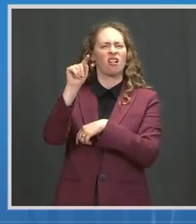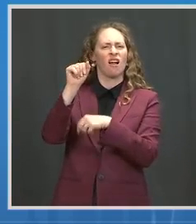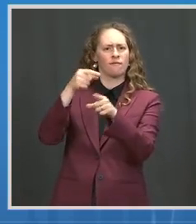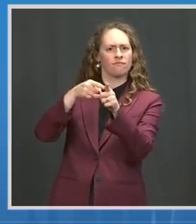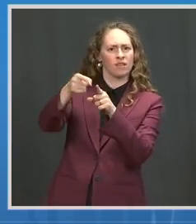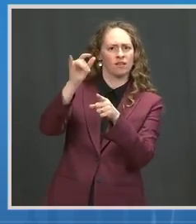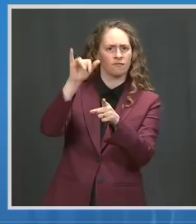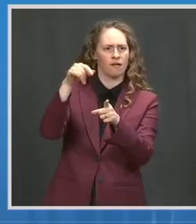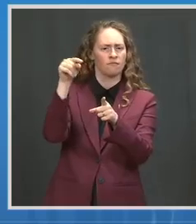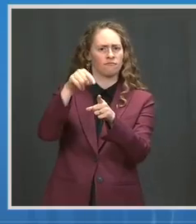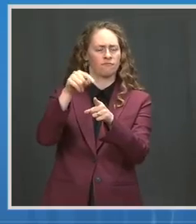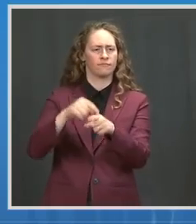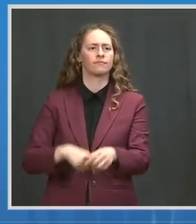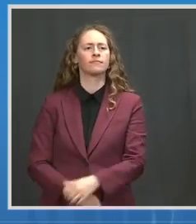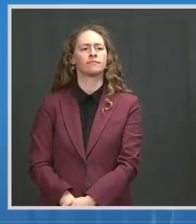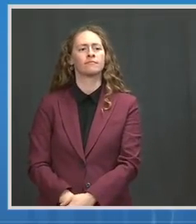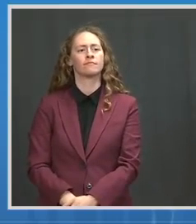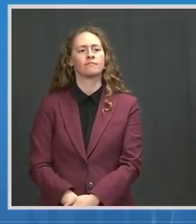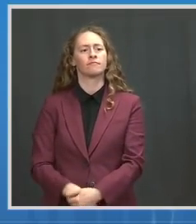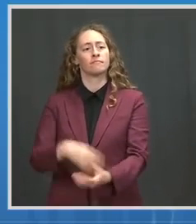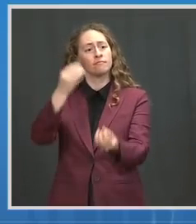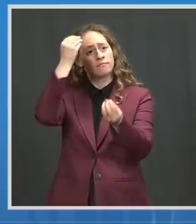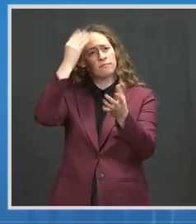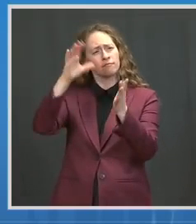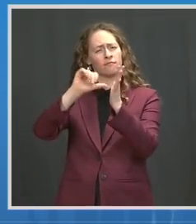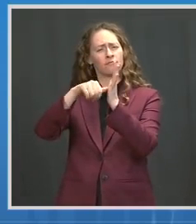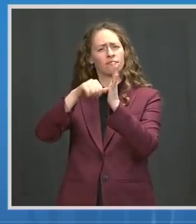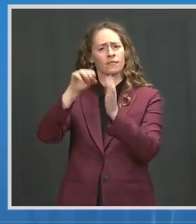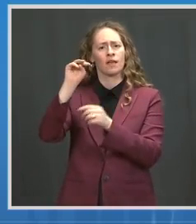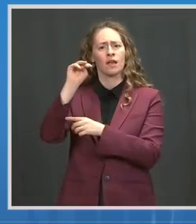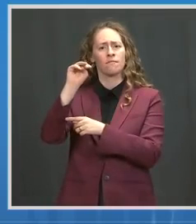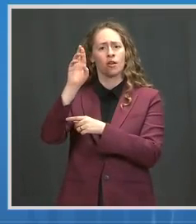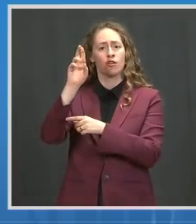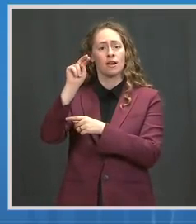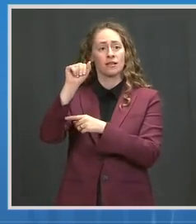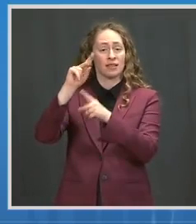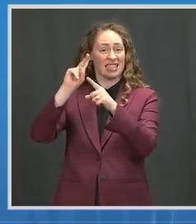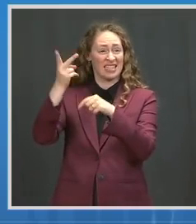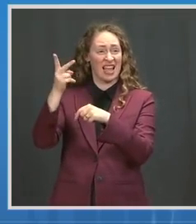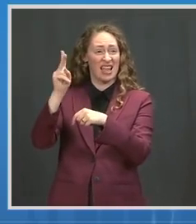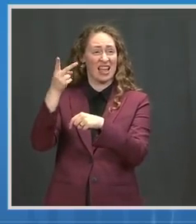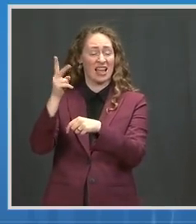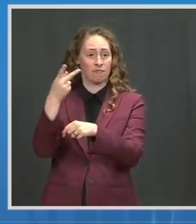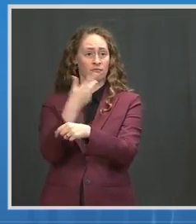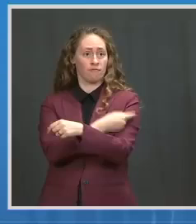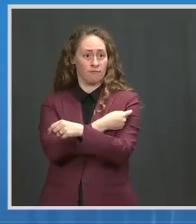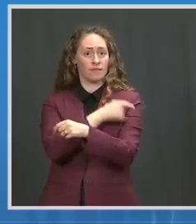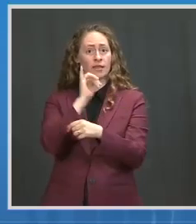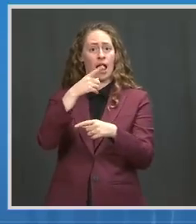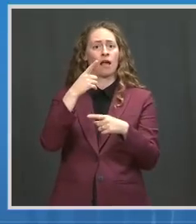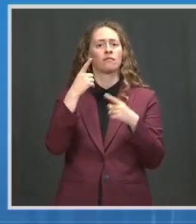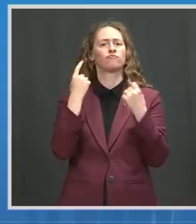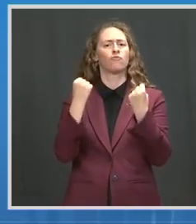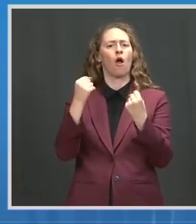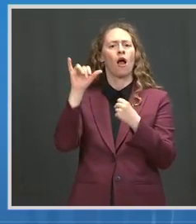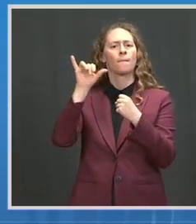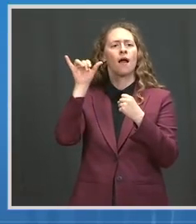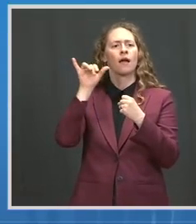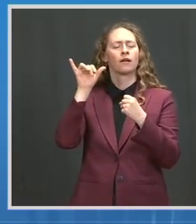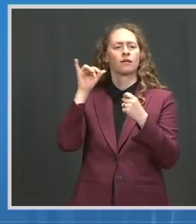after the second dose of the mRNA Pfizer-BioNTech, it was 88% effective against